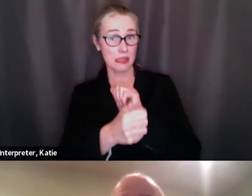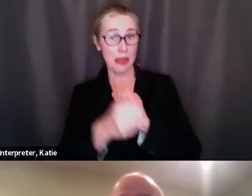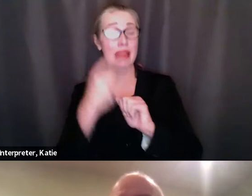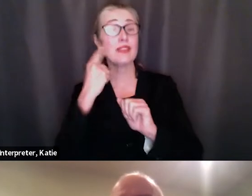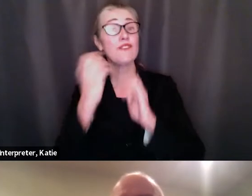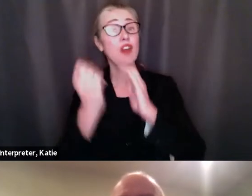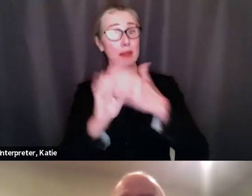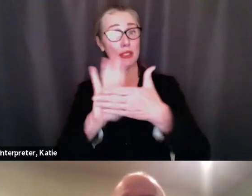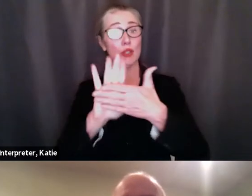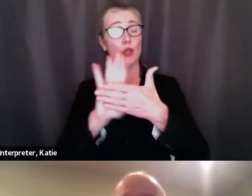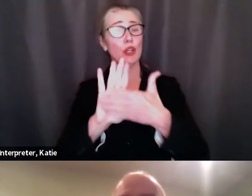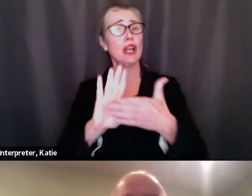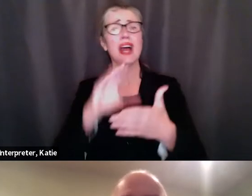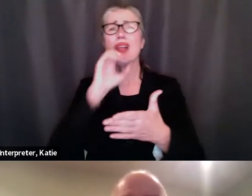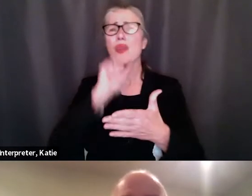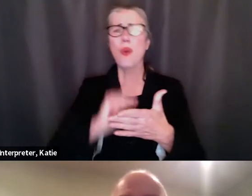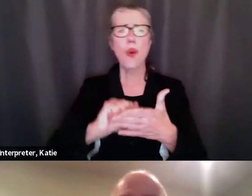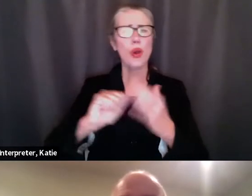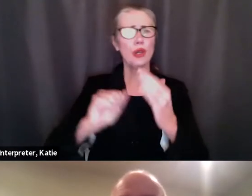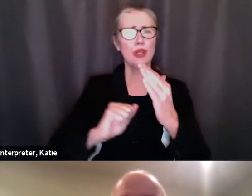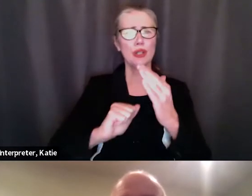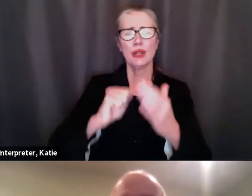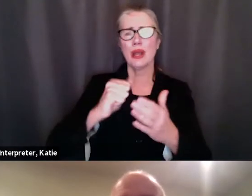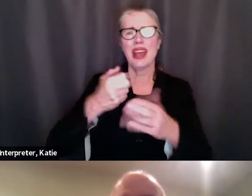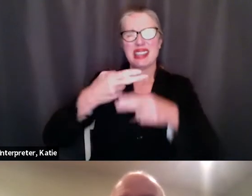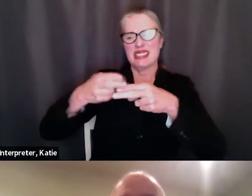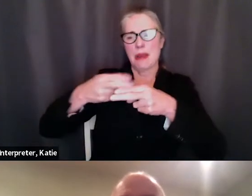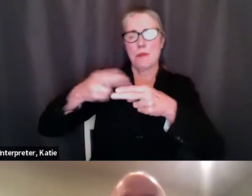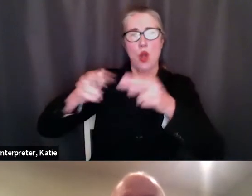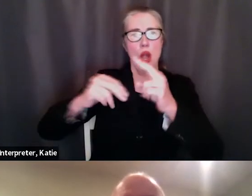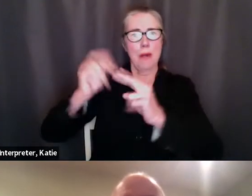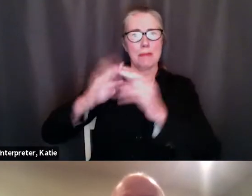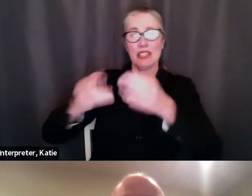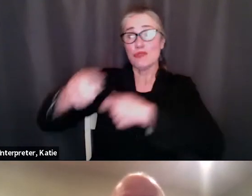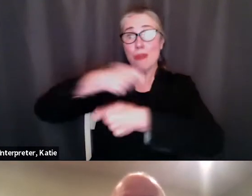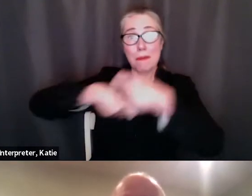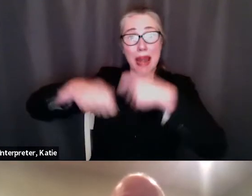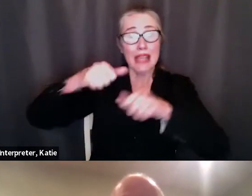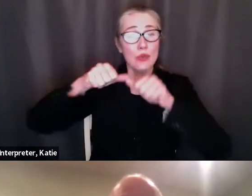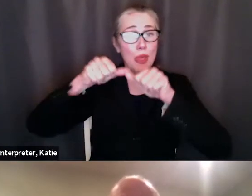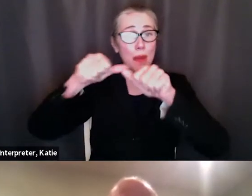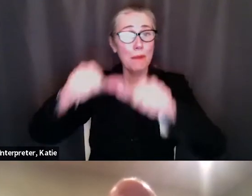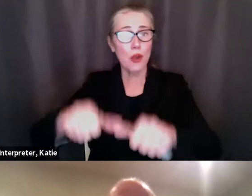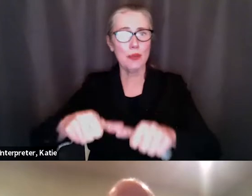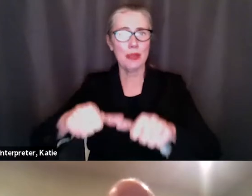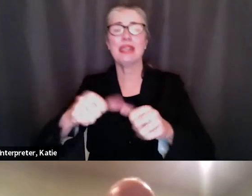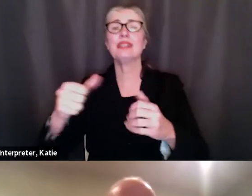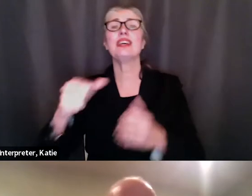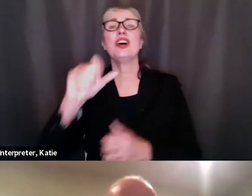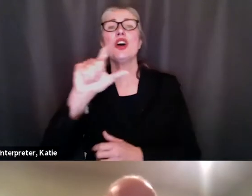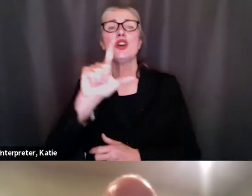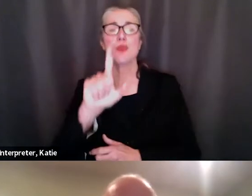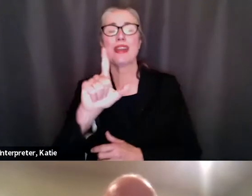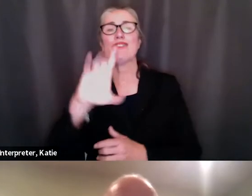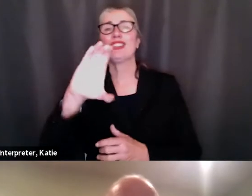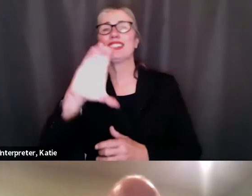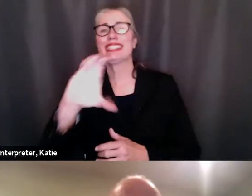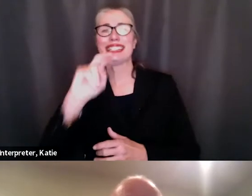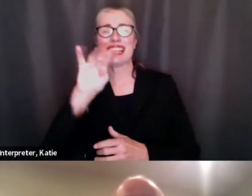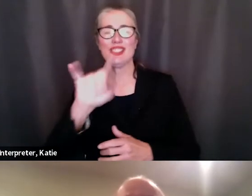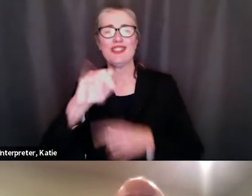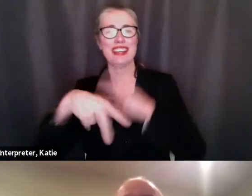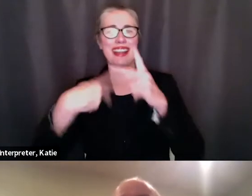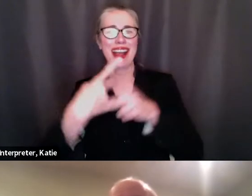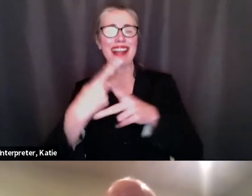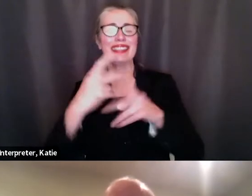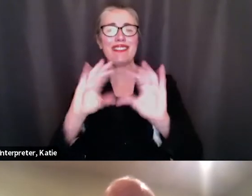schools could remove older outdated portables and replace them with new permanent 21st century classrooms i'm happy to report that progress on